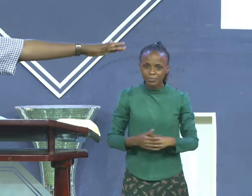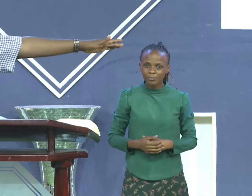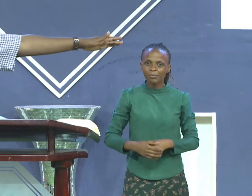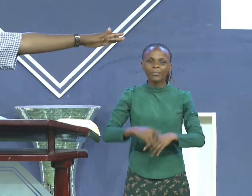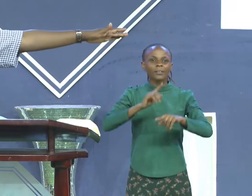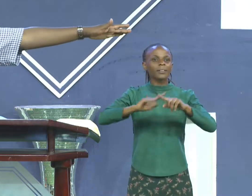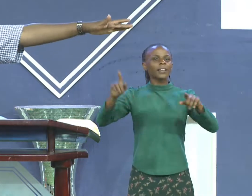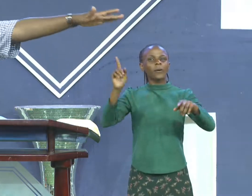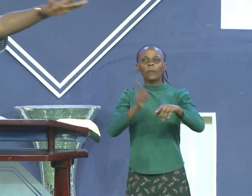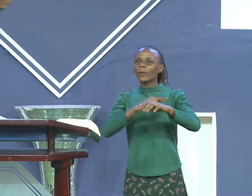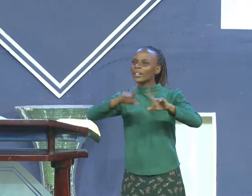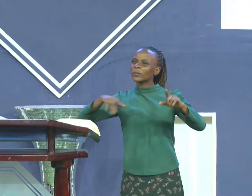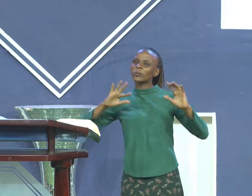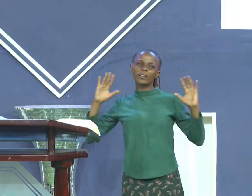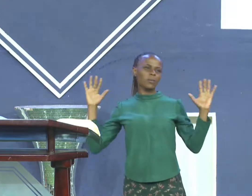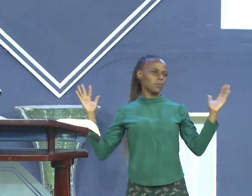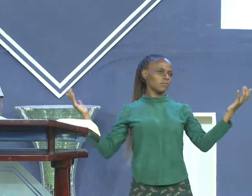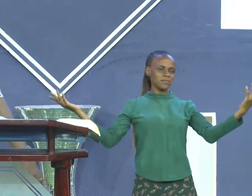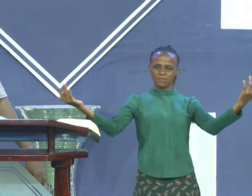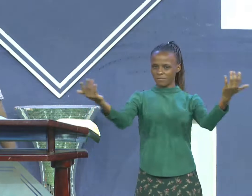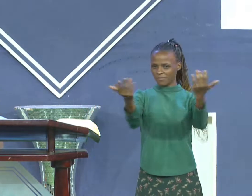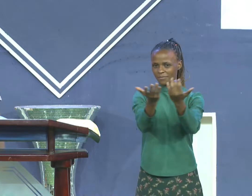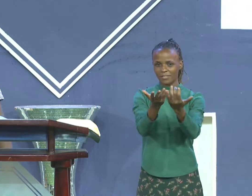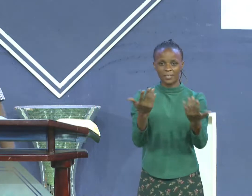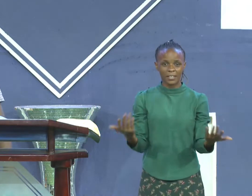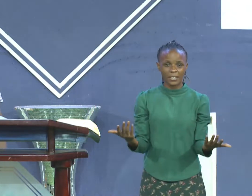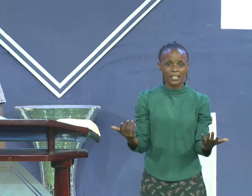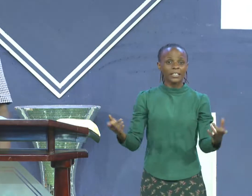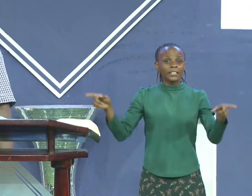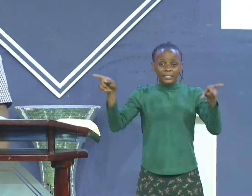nga twetooloddwa. But when we are surrounded.